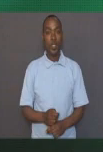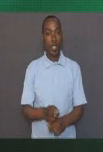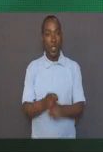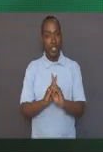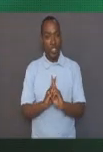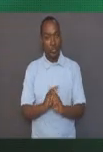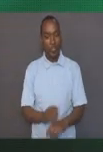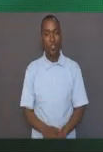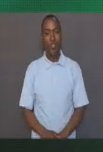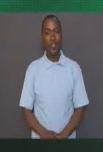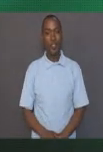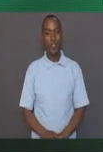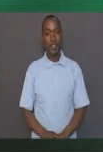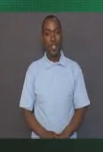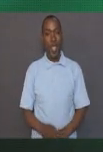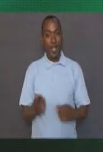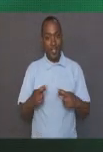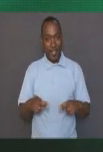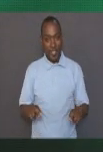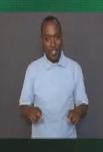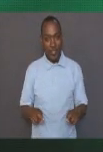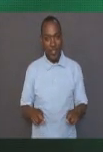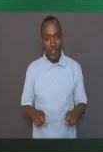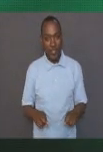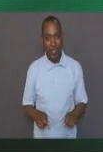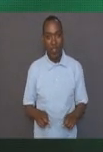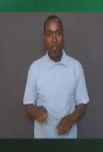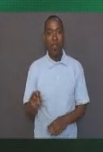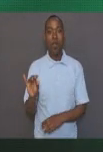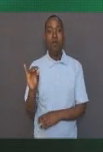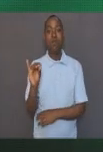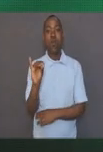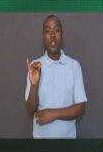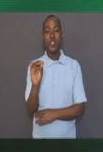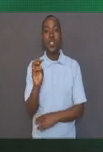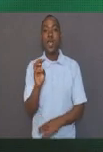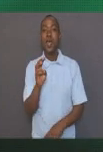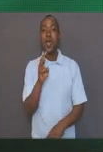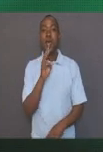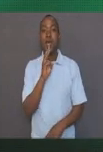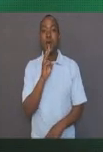down that it researches forest and aquatic plants,